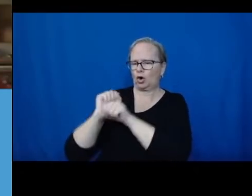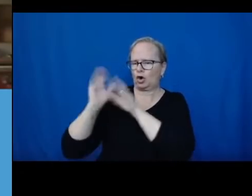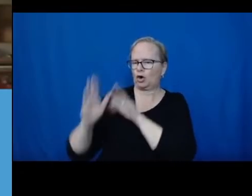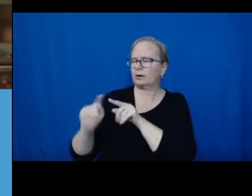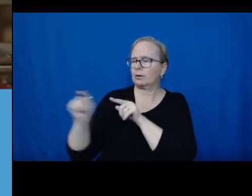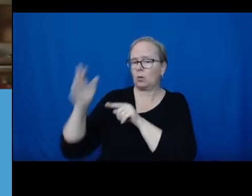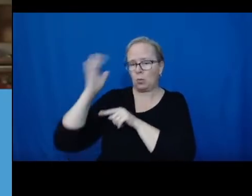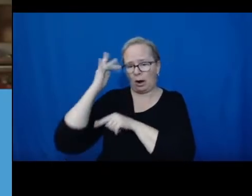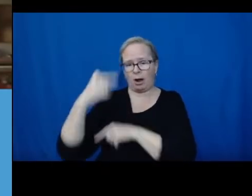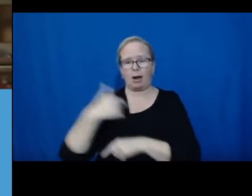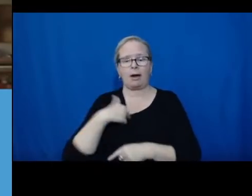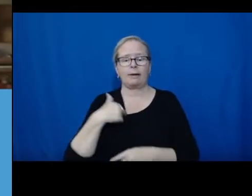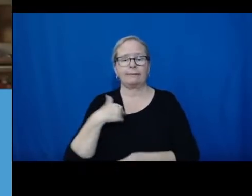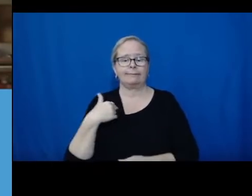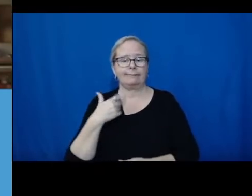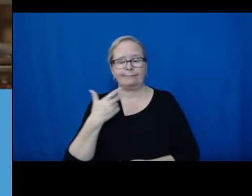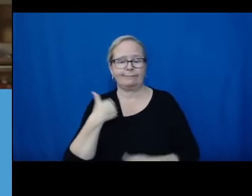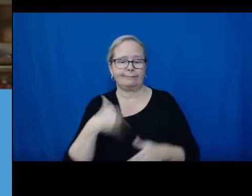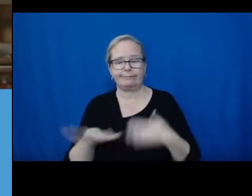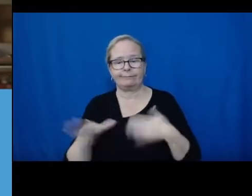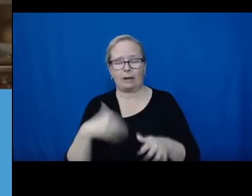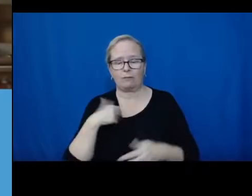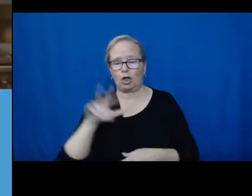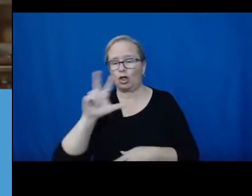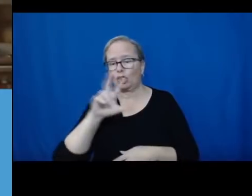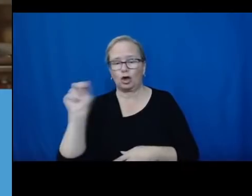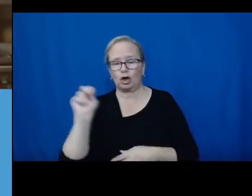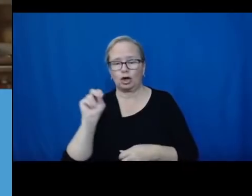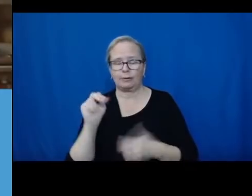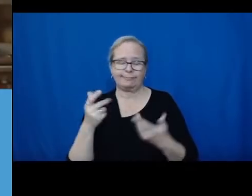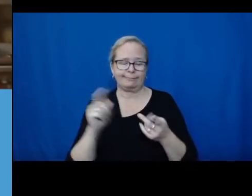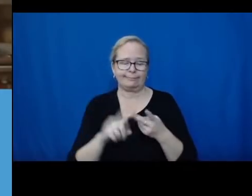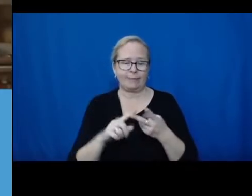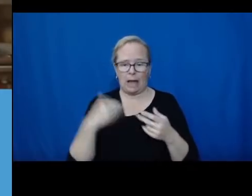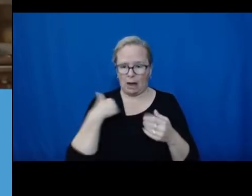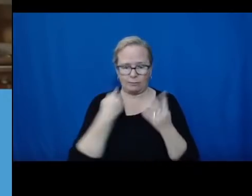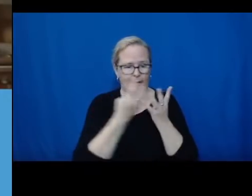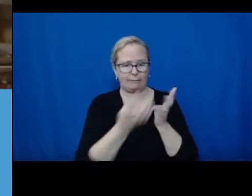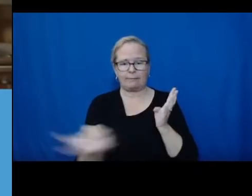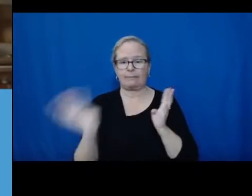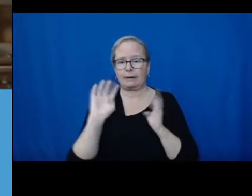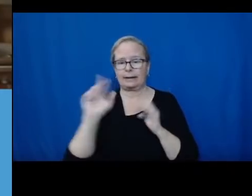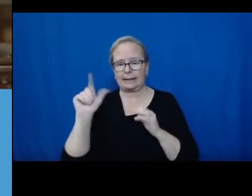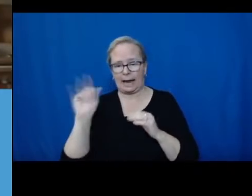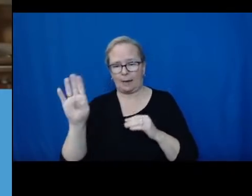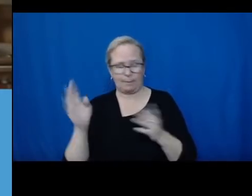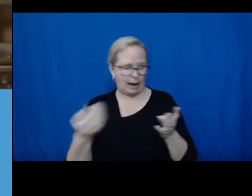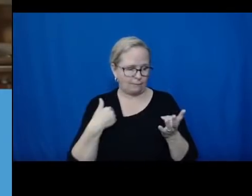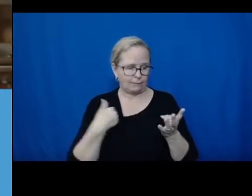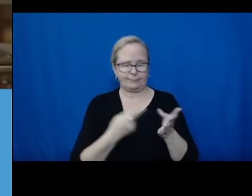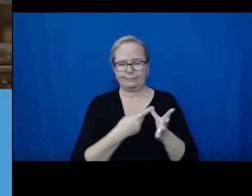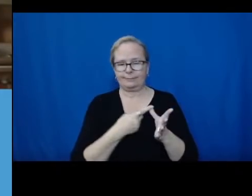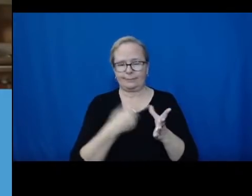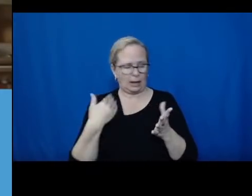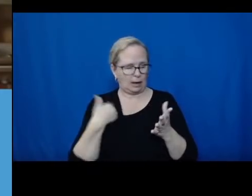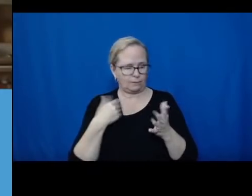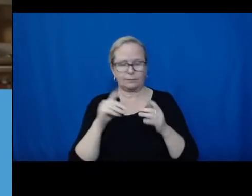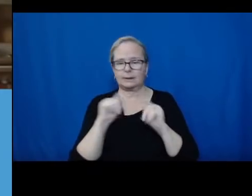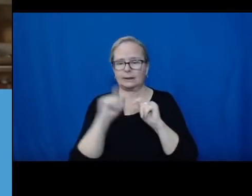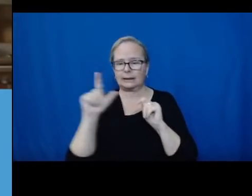30 nurses and a fully functional lab and a whole X-ray department, and we have 24-hour CTs and